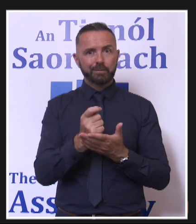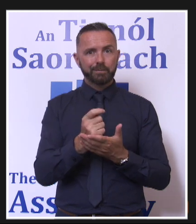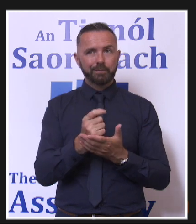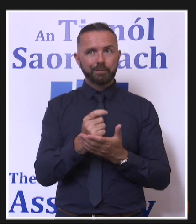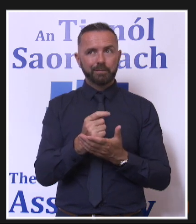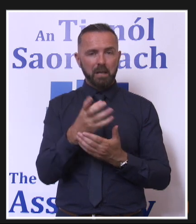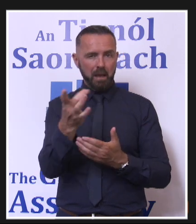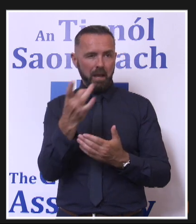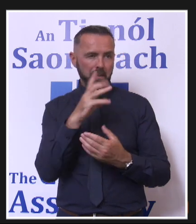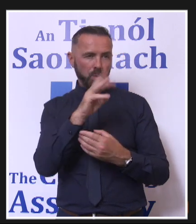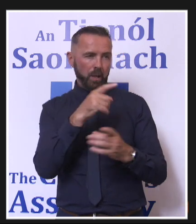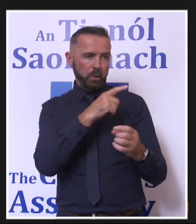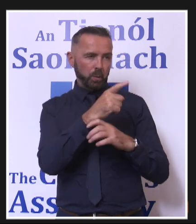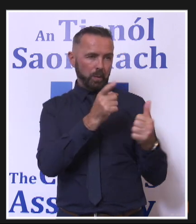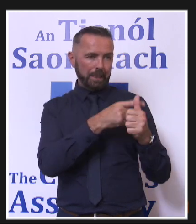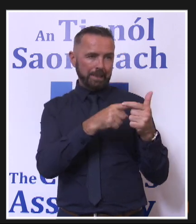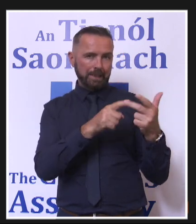often. We have those discussions and